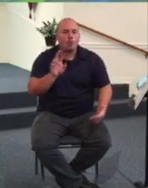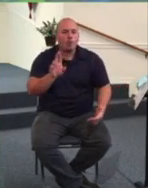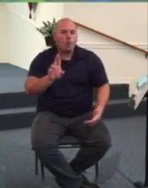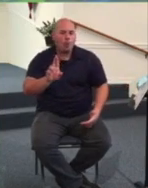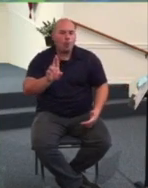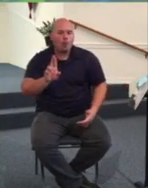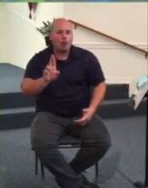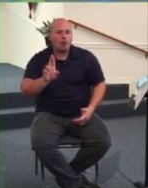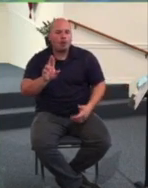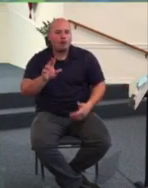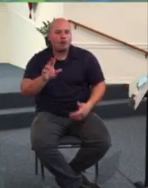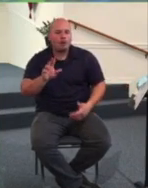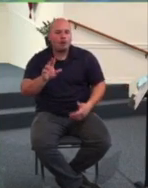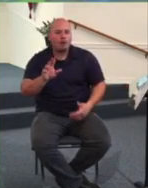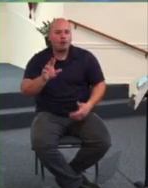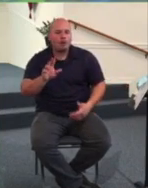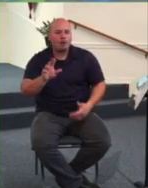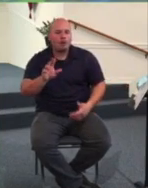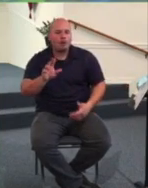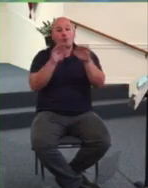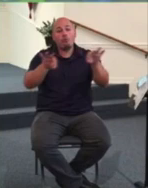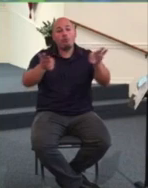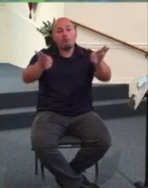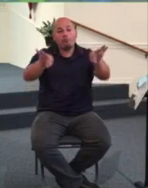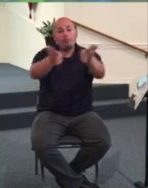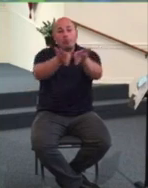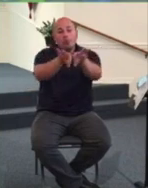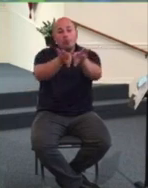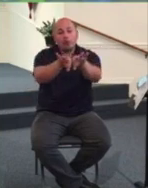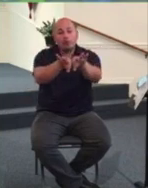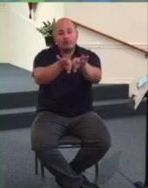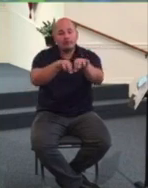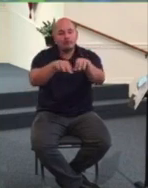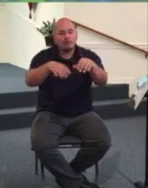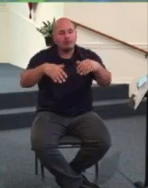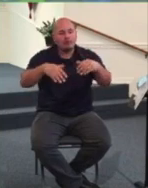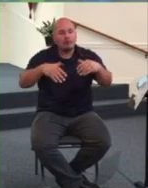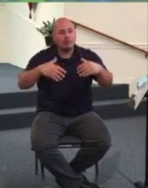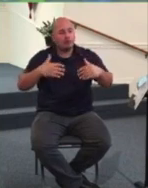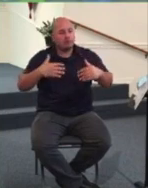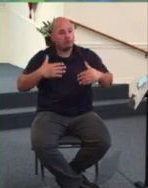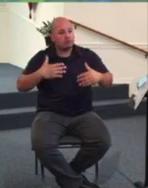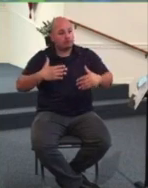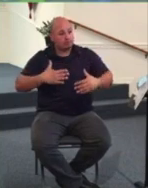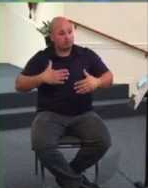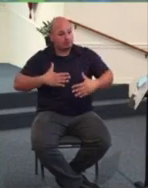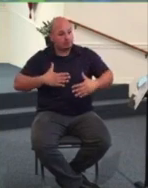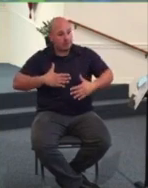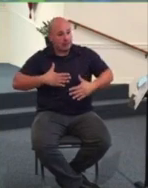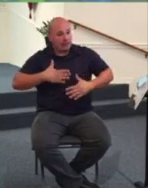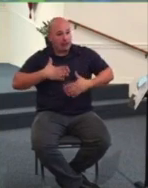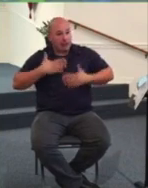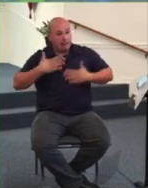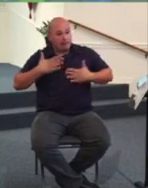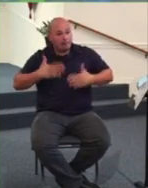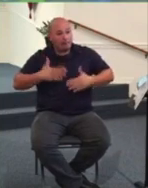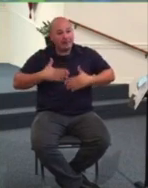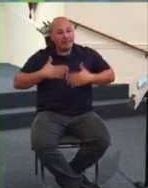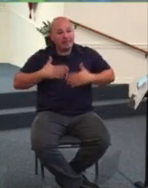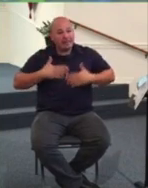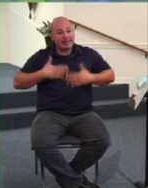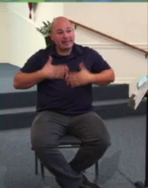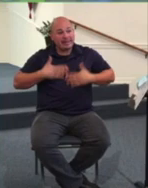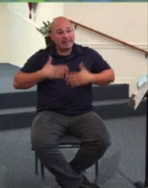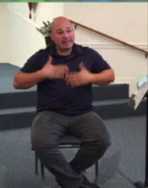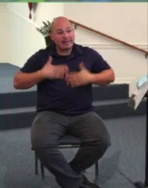Which is more important in life? Being happy and full of laughter or having God?